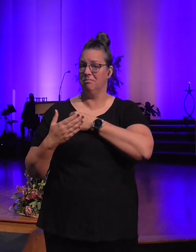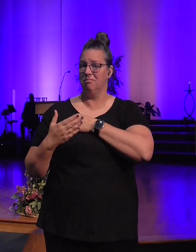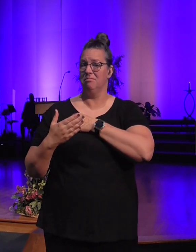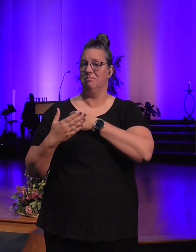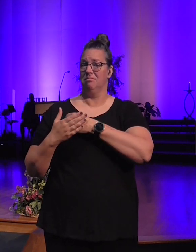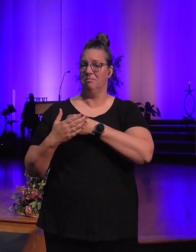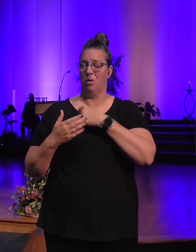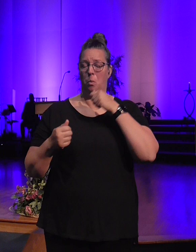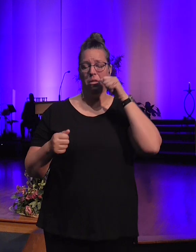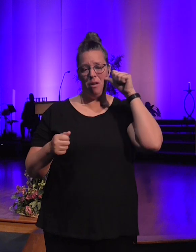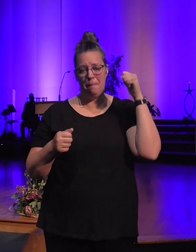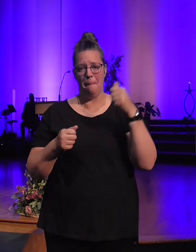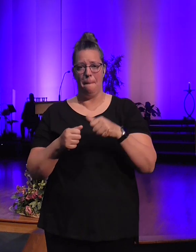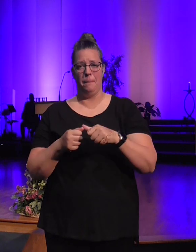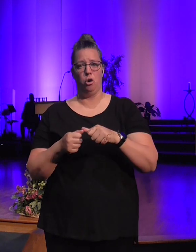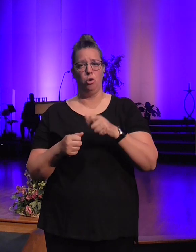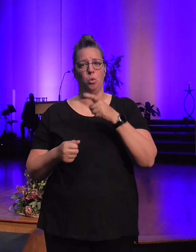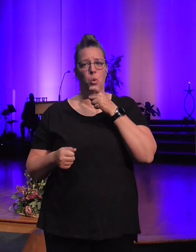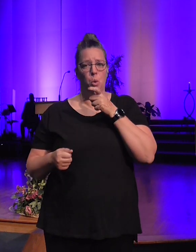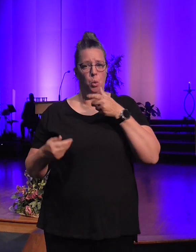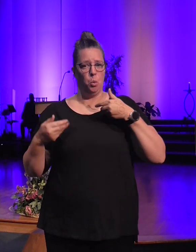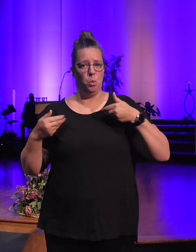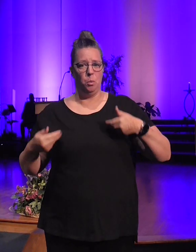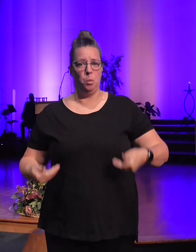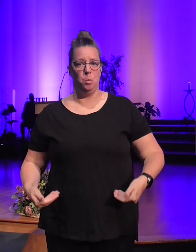remember who we are.